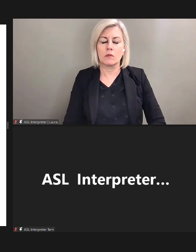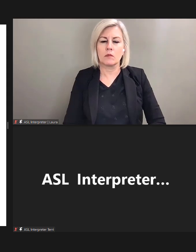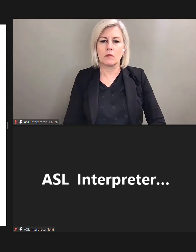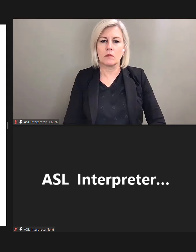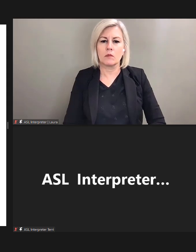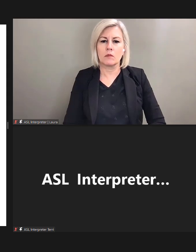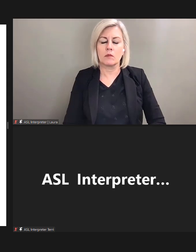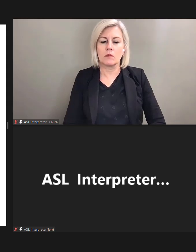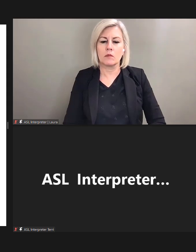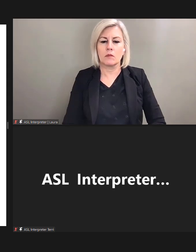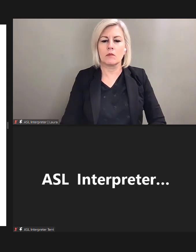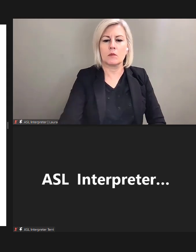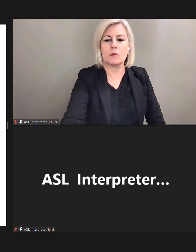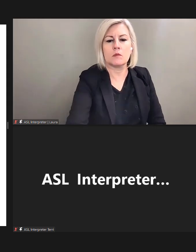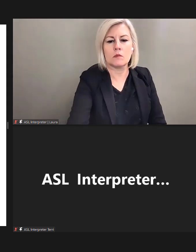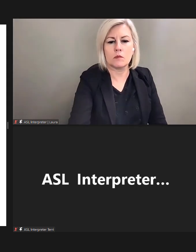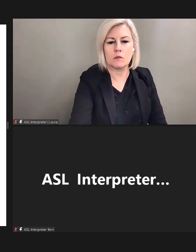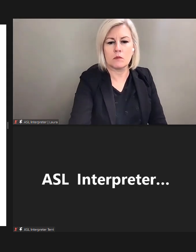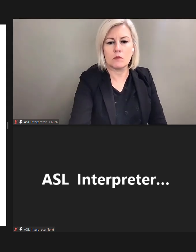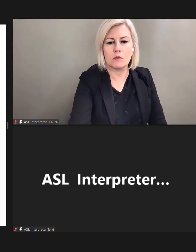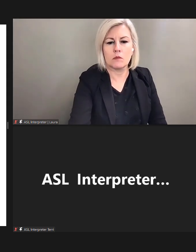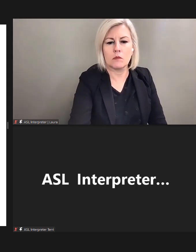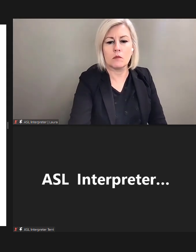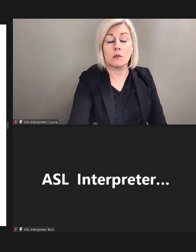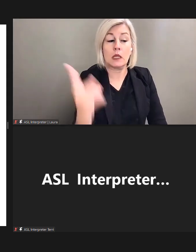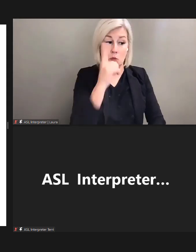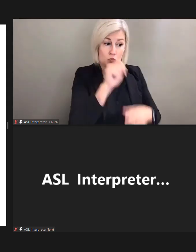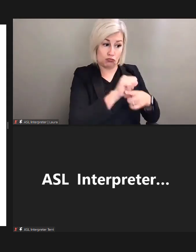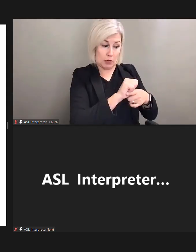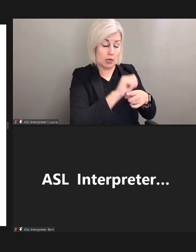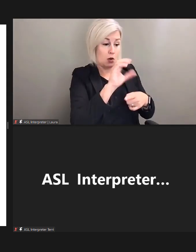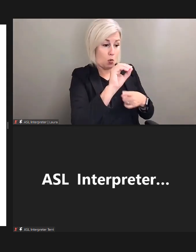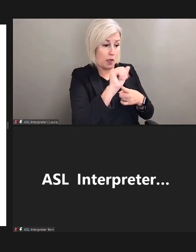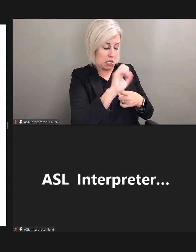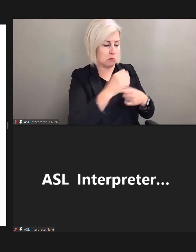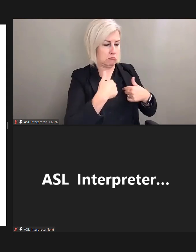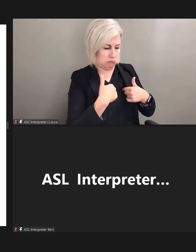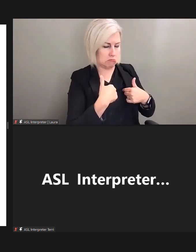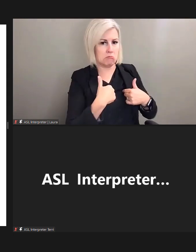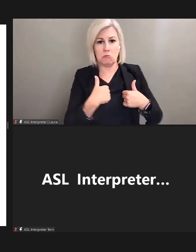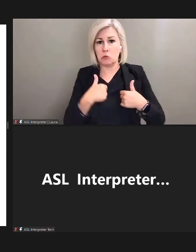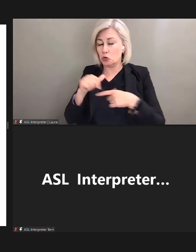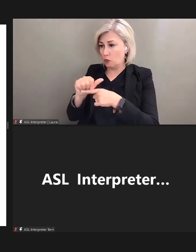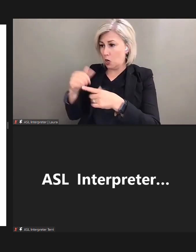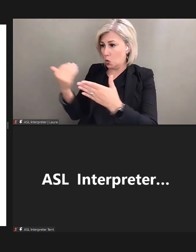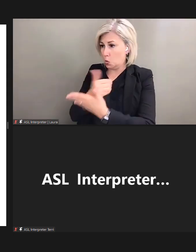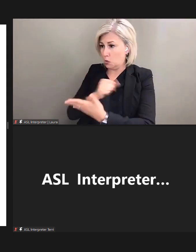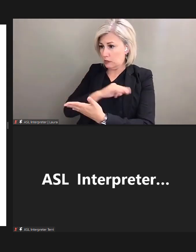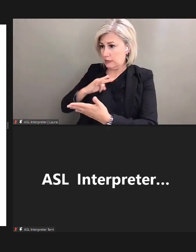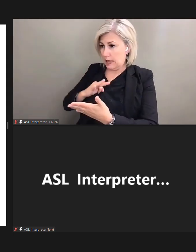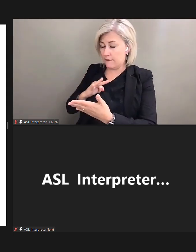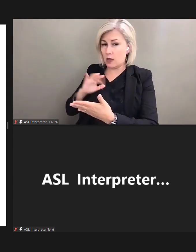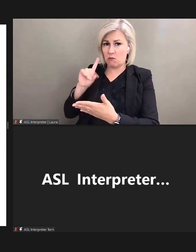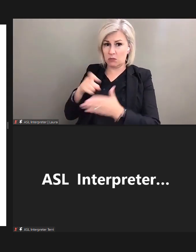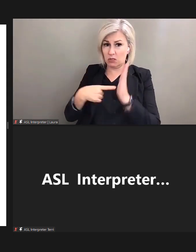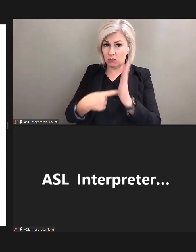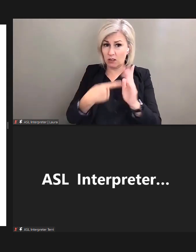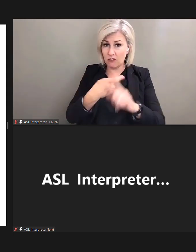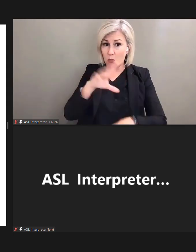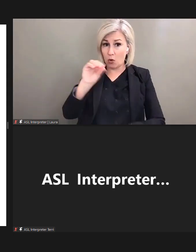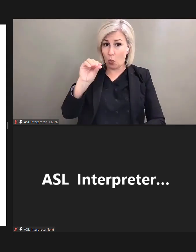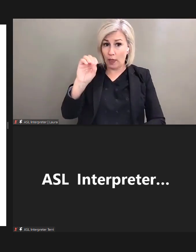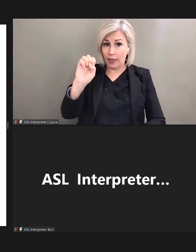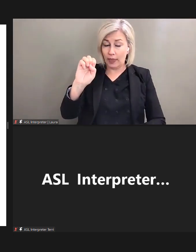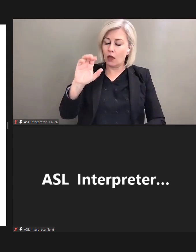Can someone who has been trained to use the OAE train a new staff? Does it need to be represented from an OAE